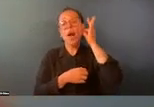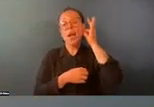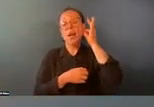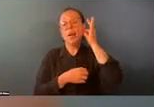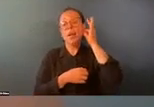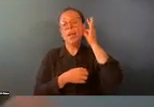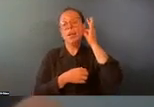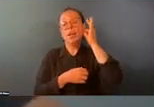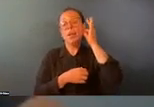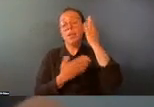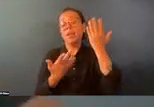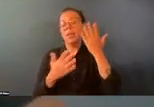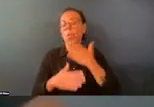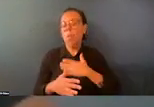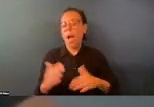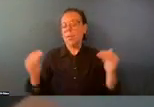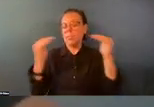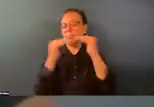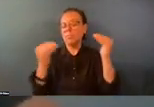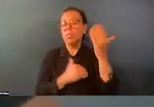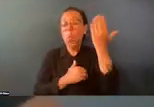these decision-making bodies at the global level.